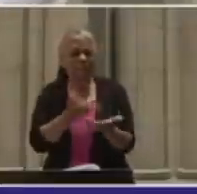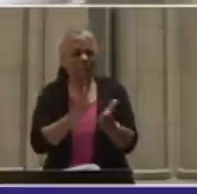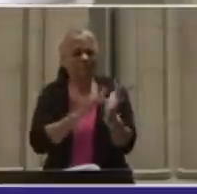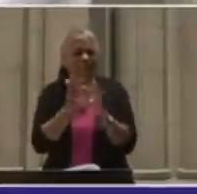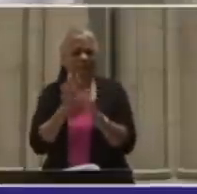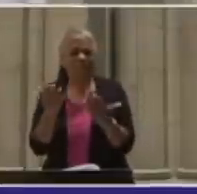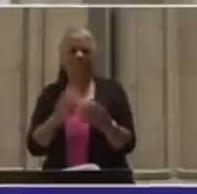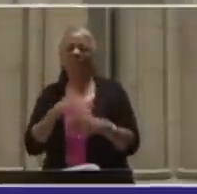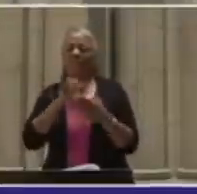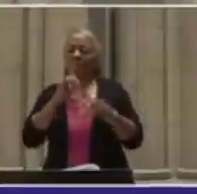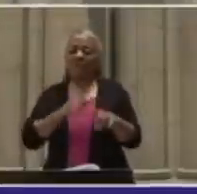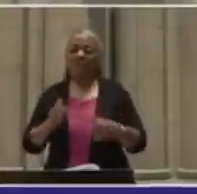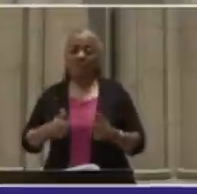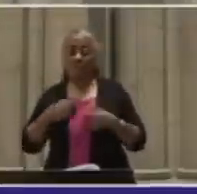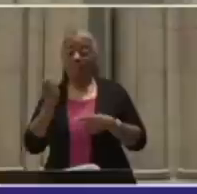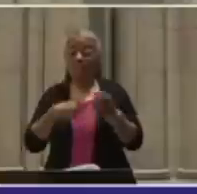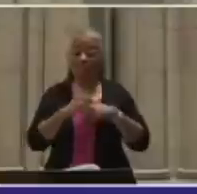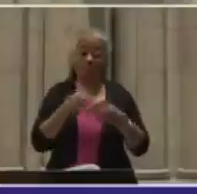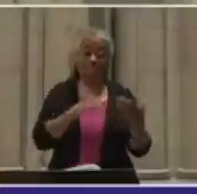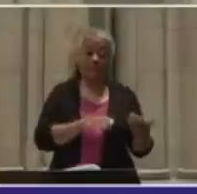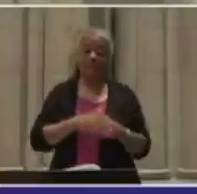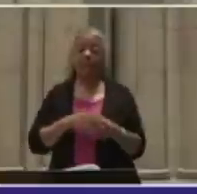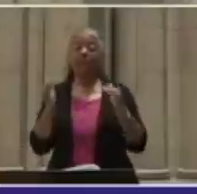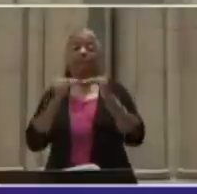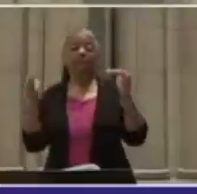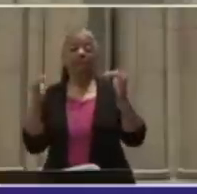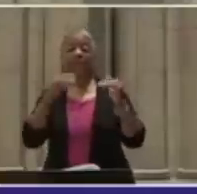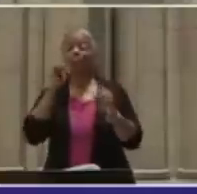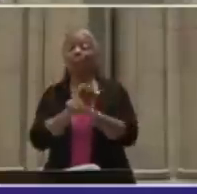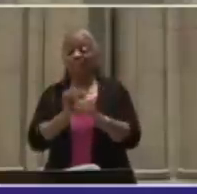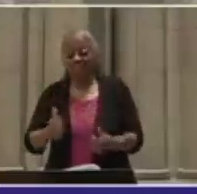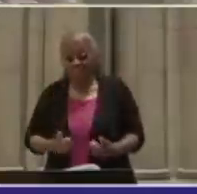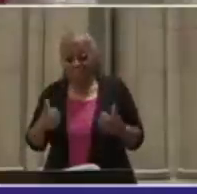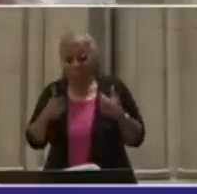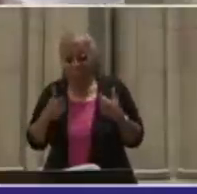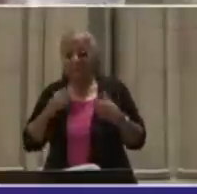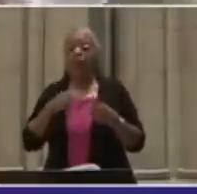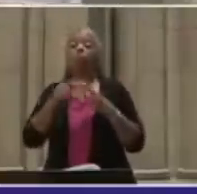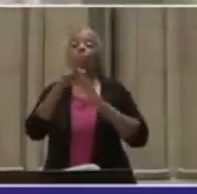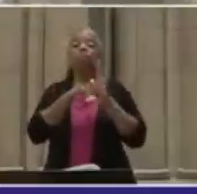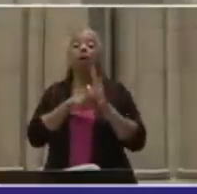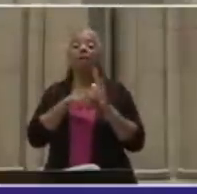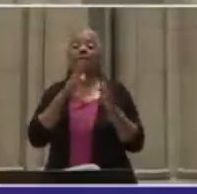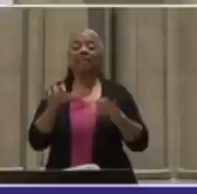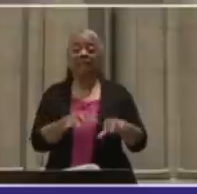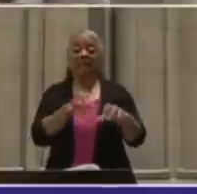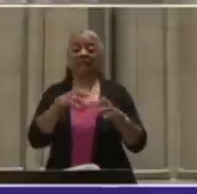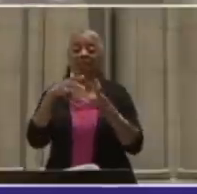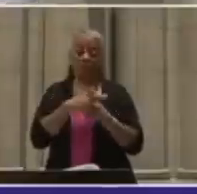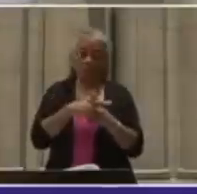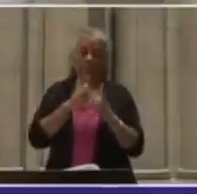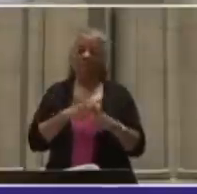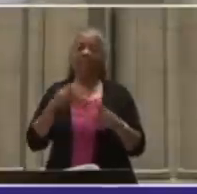answer to living rather than dying. Justice, you see, is life. When policies and actions are rooted in justice, they